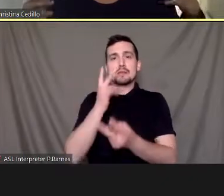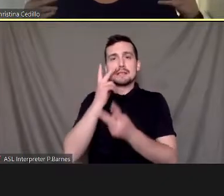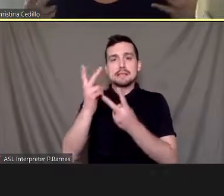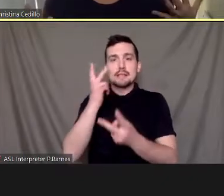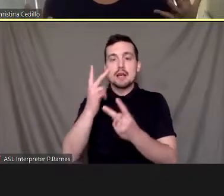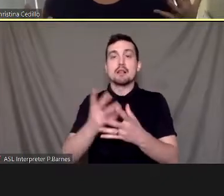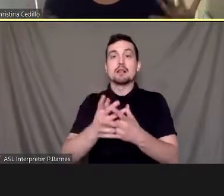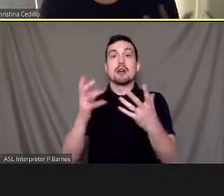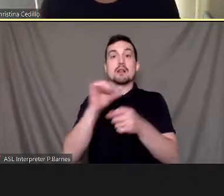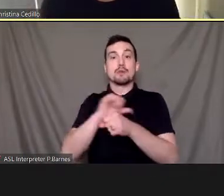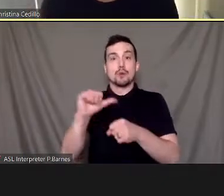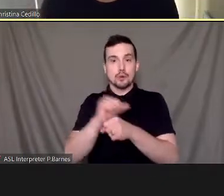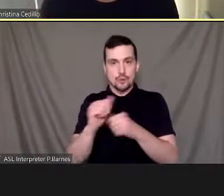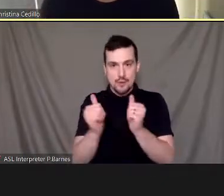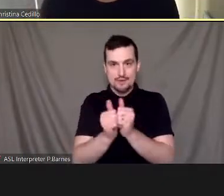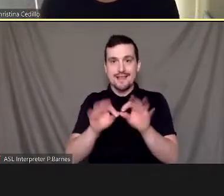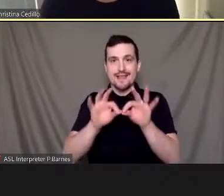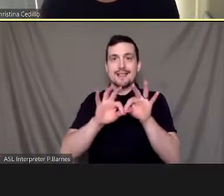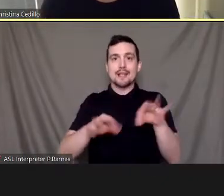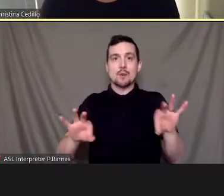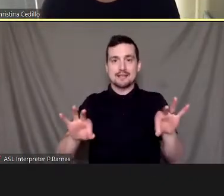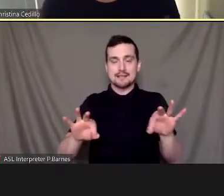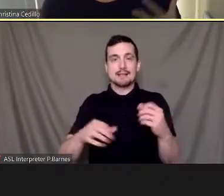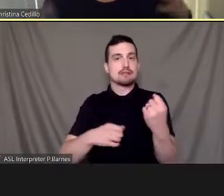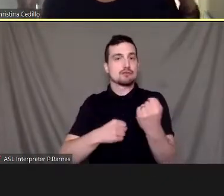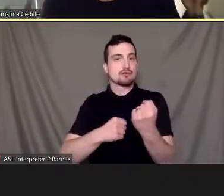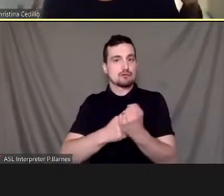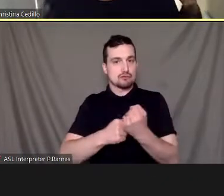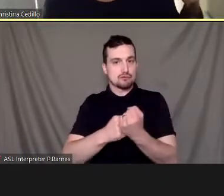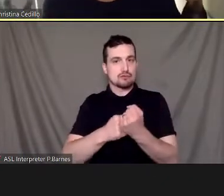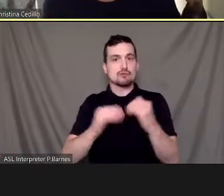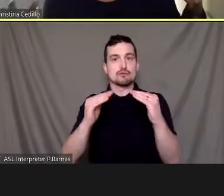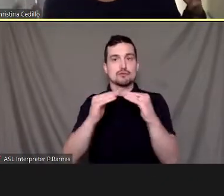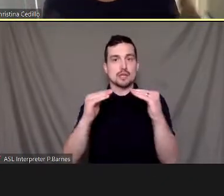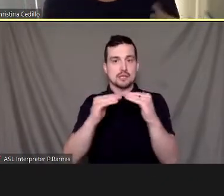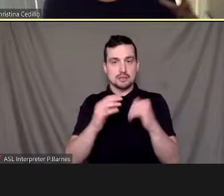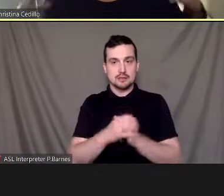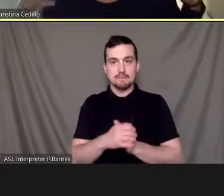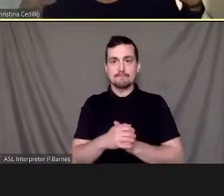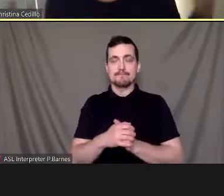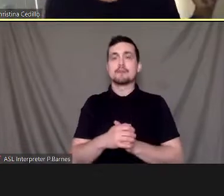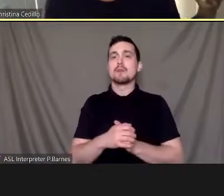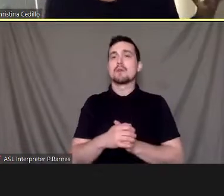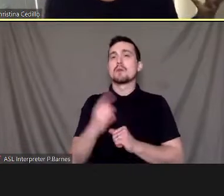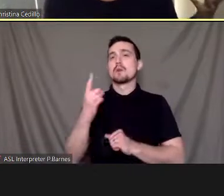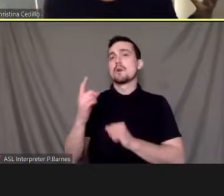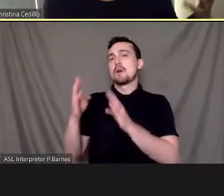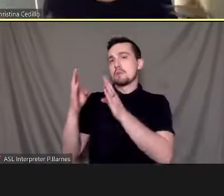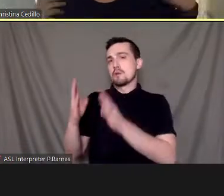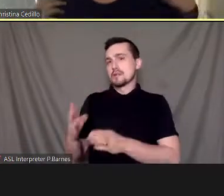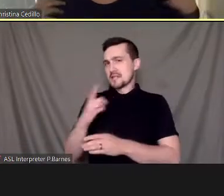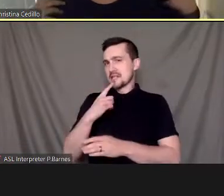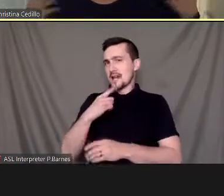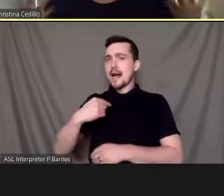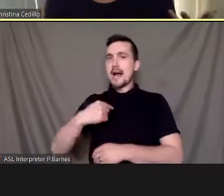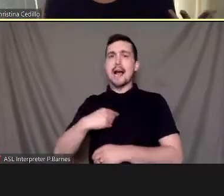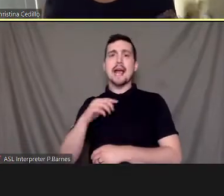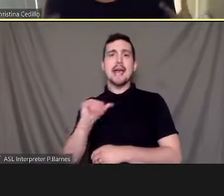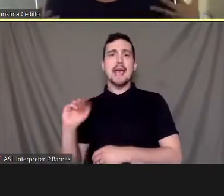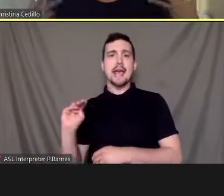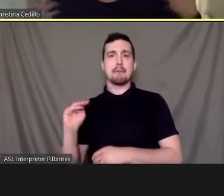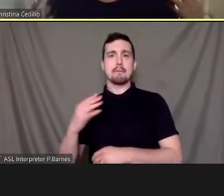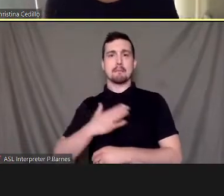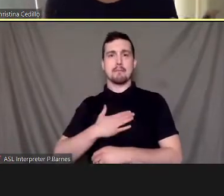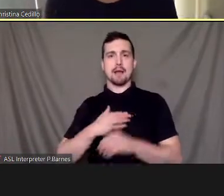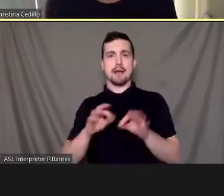linguistic justice. As Antal Dua said, I am my language. And when you discount